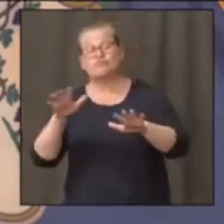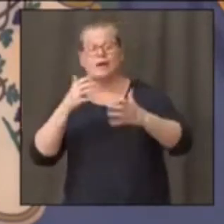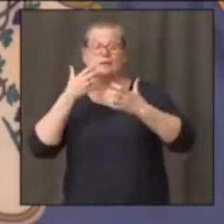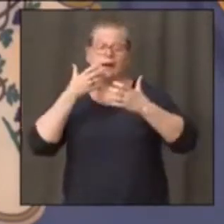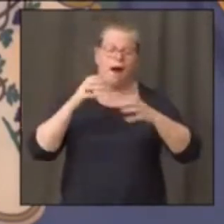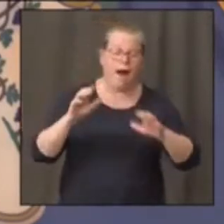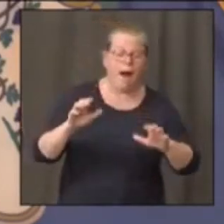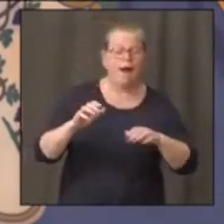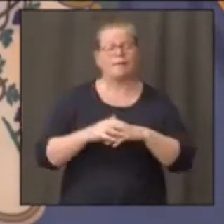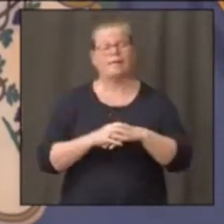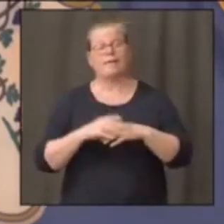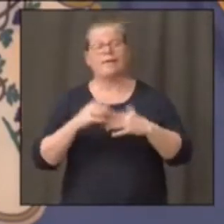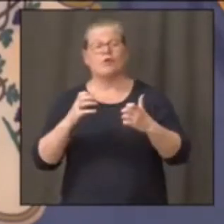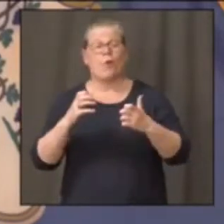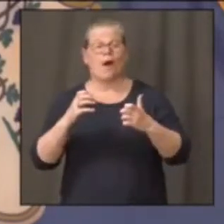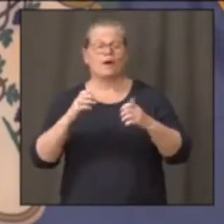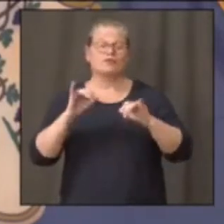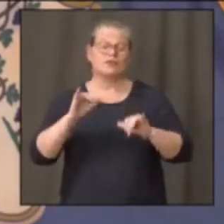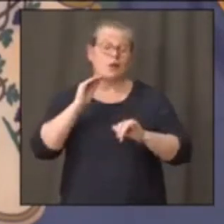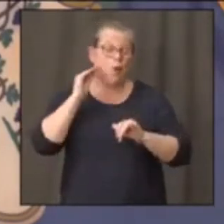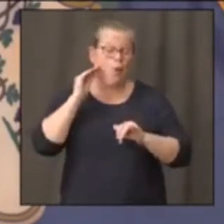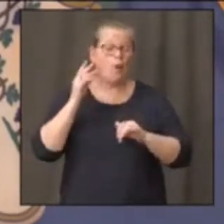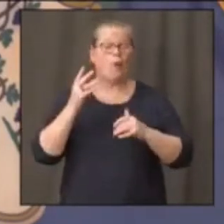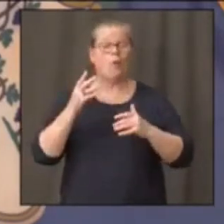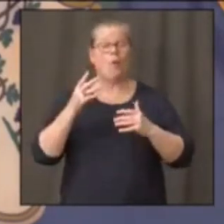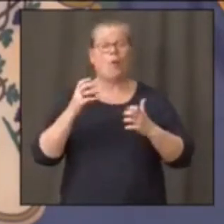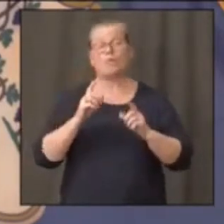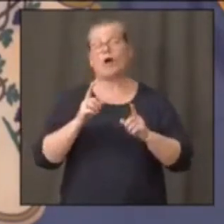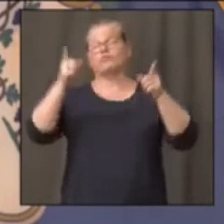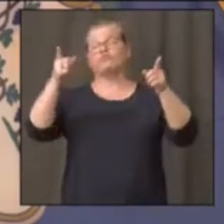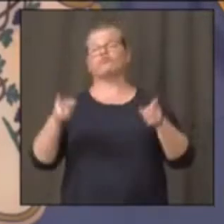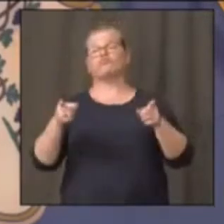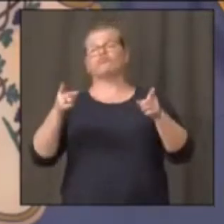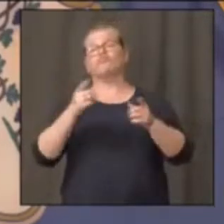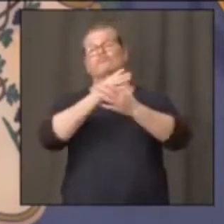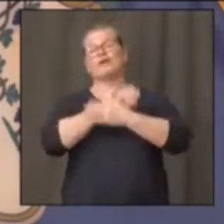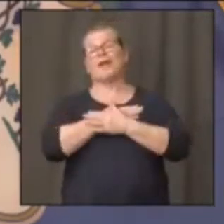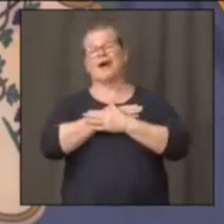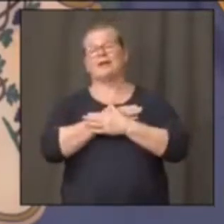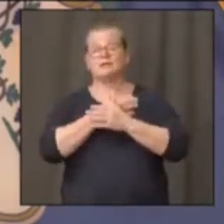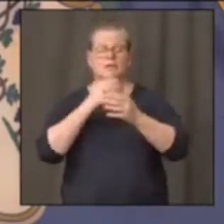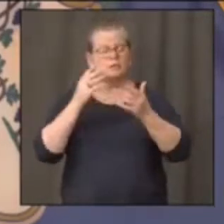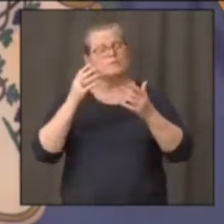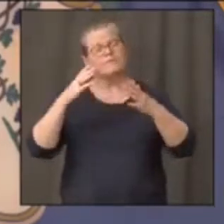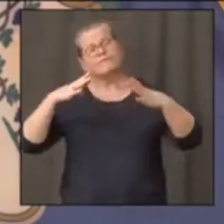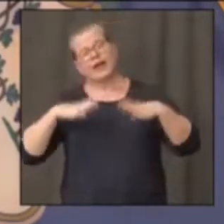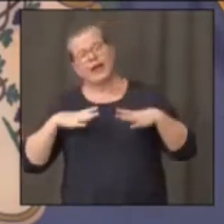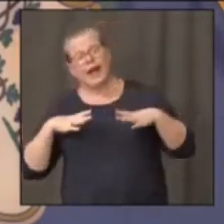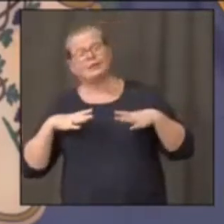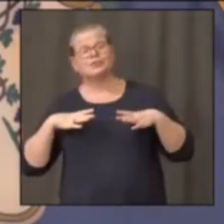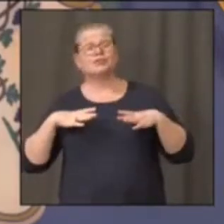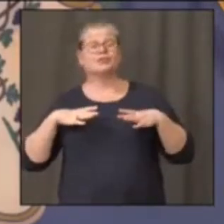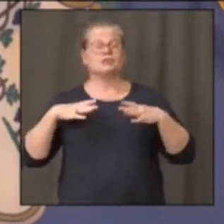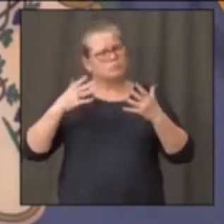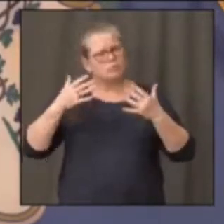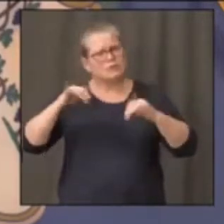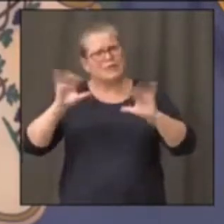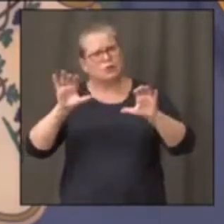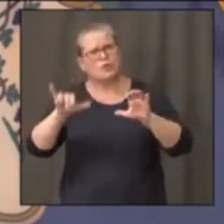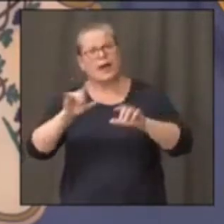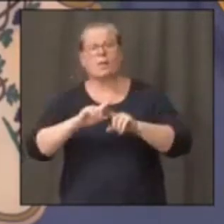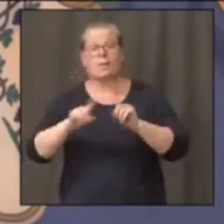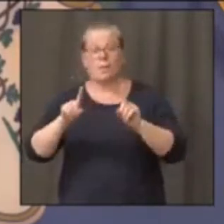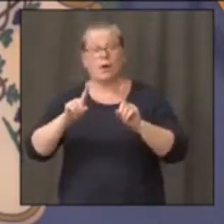it's better if you stay close to home or don't go to a highly infected state. That's message number one. Number two, I